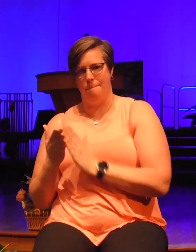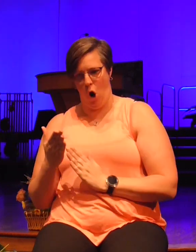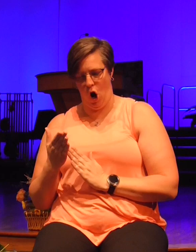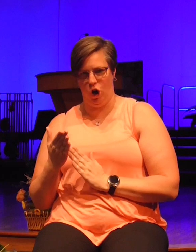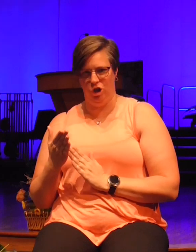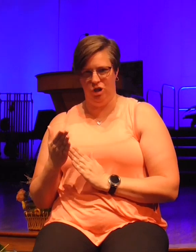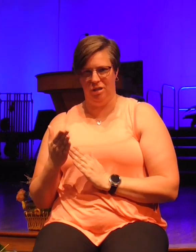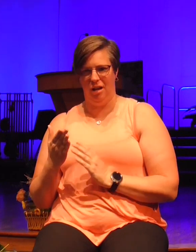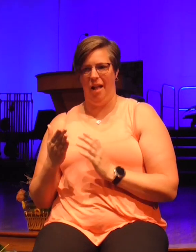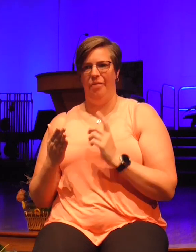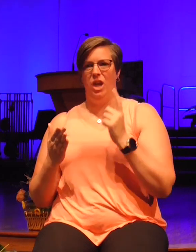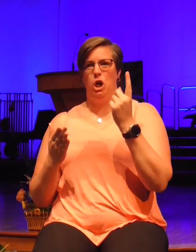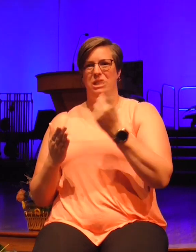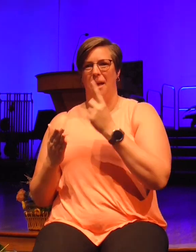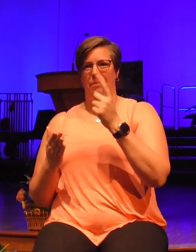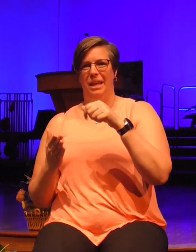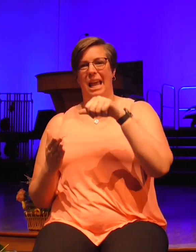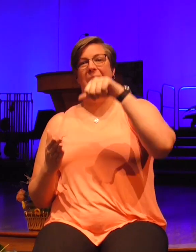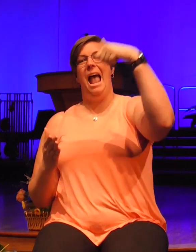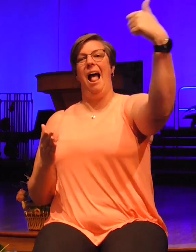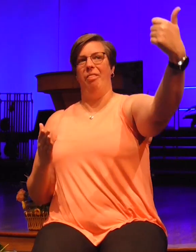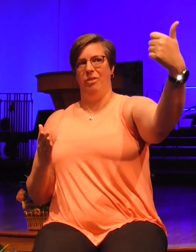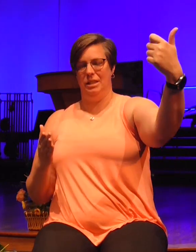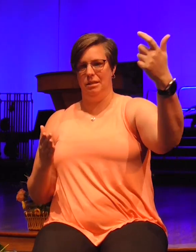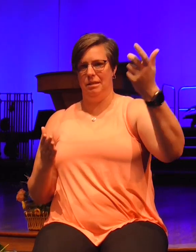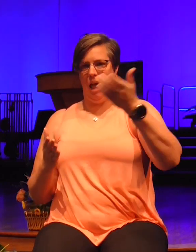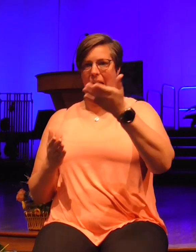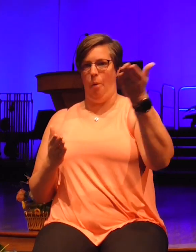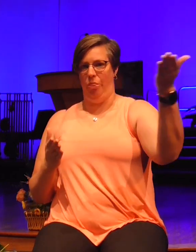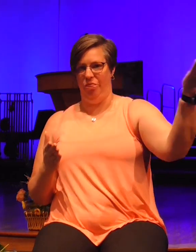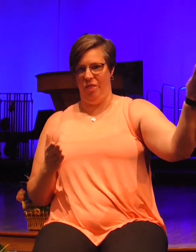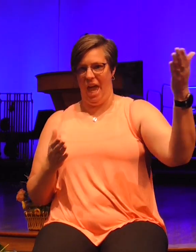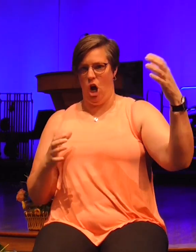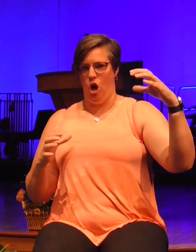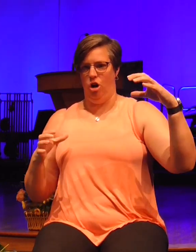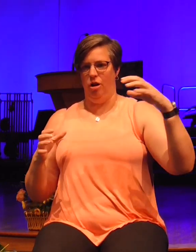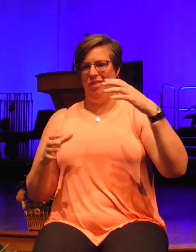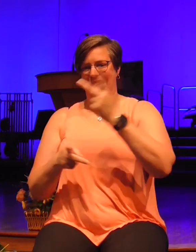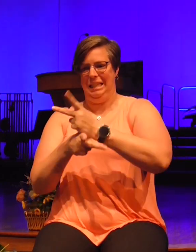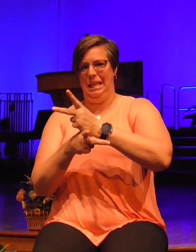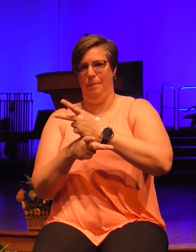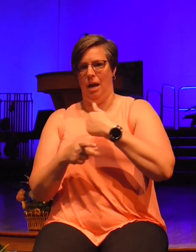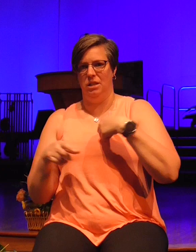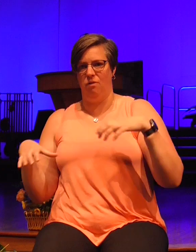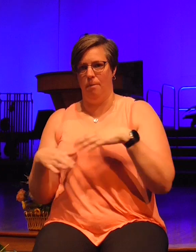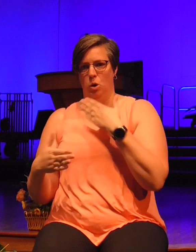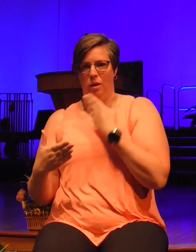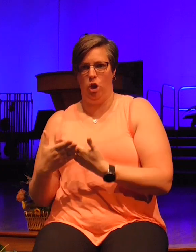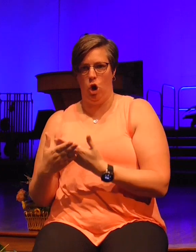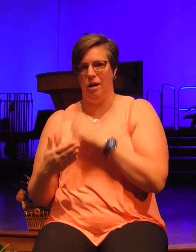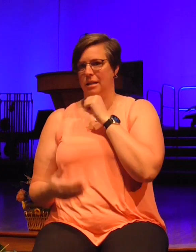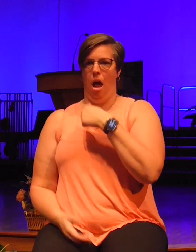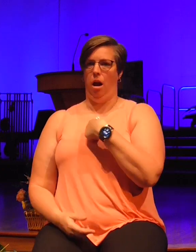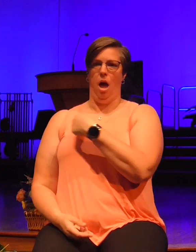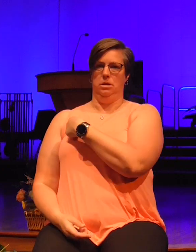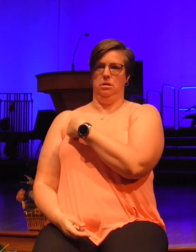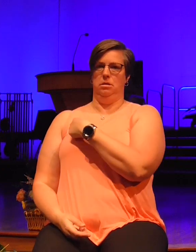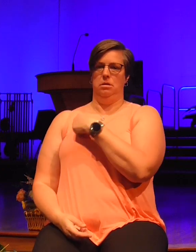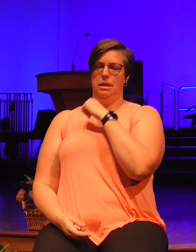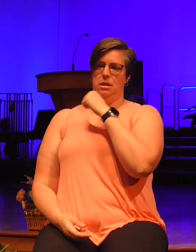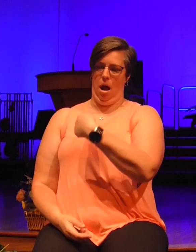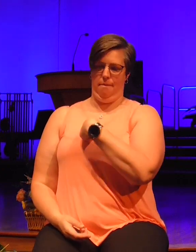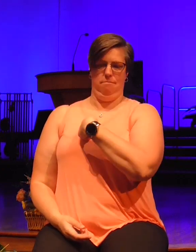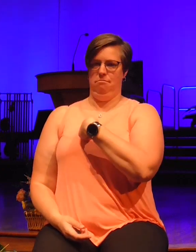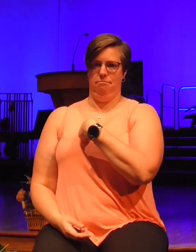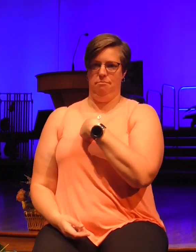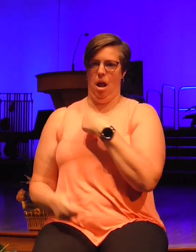us that is keeping us from our good, that it's not really us, that it's something out there that's keeping us from being able